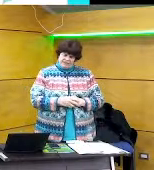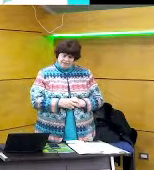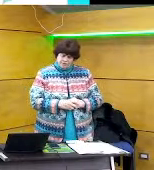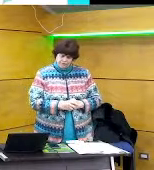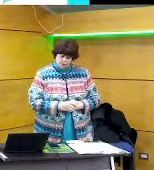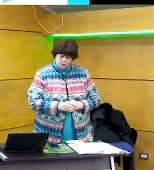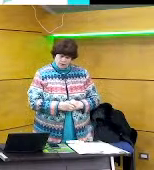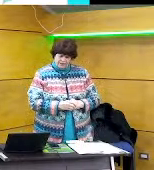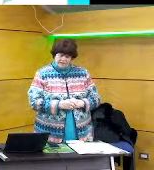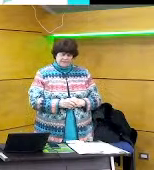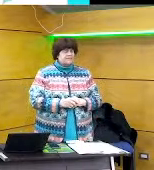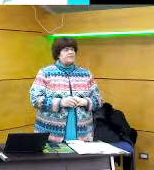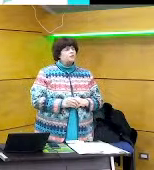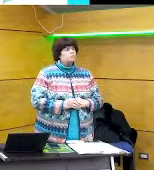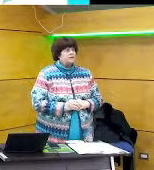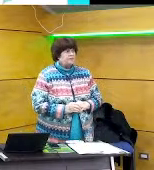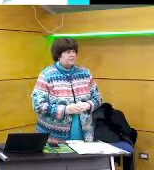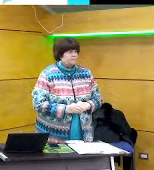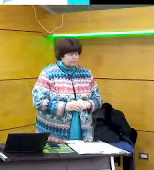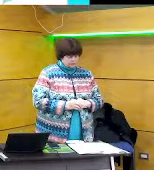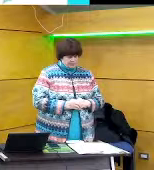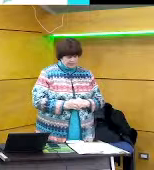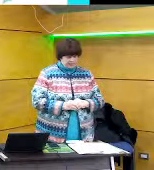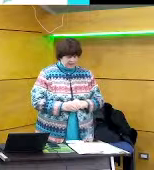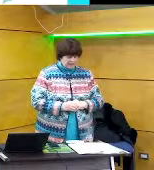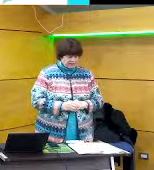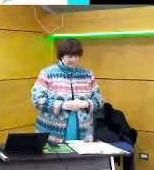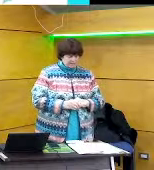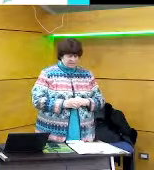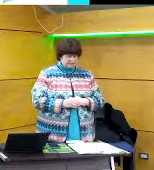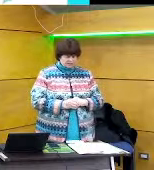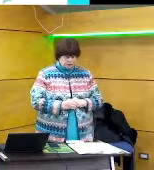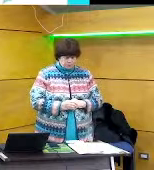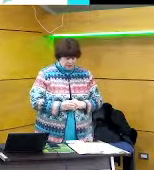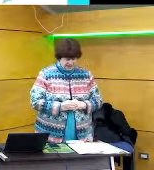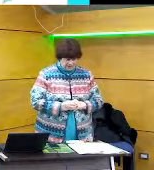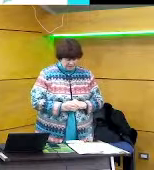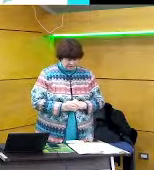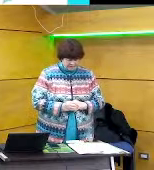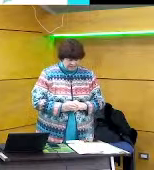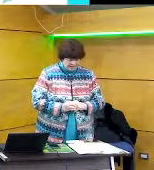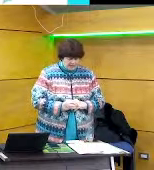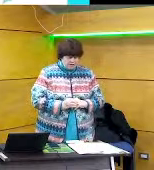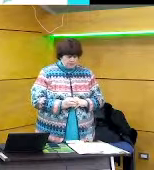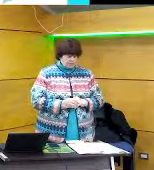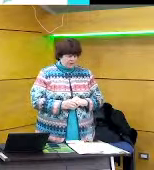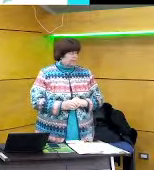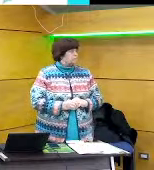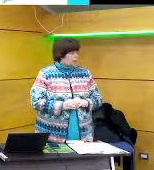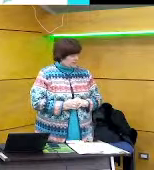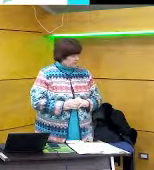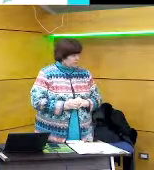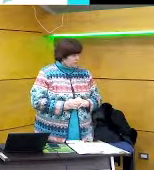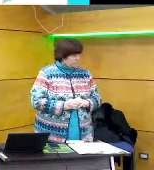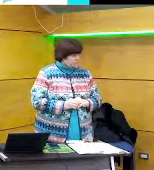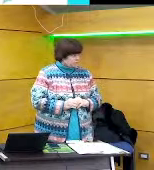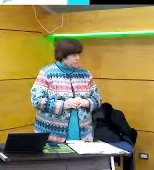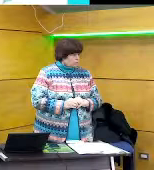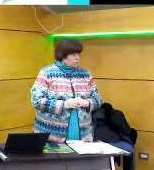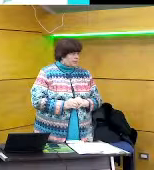Then stage 4 is the intermediate fluency. And ESU has creative